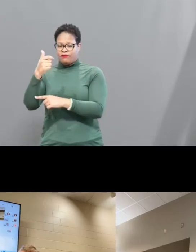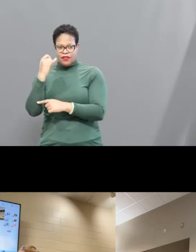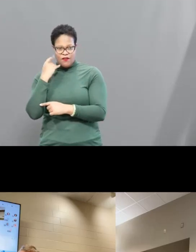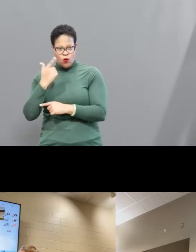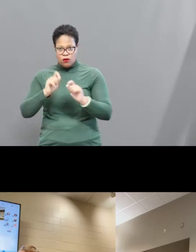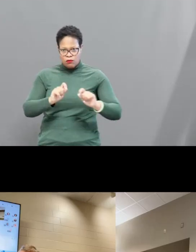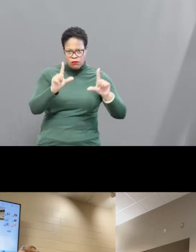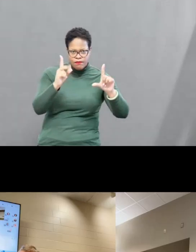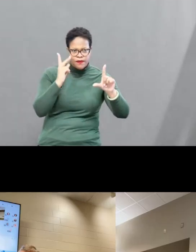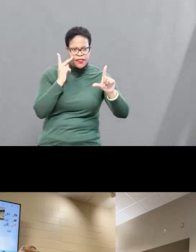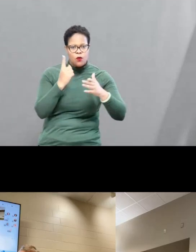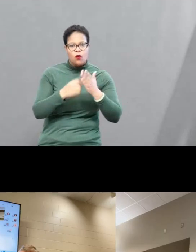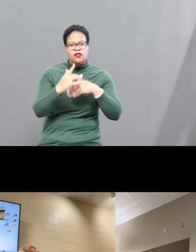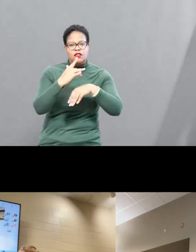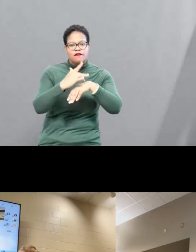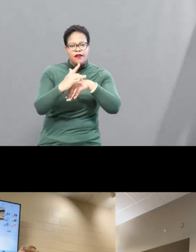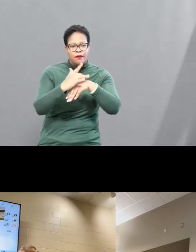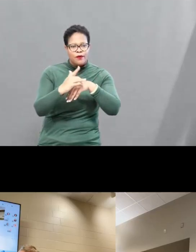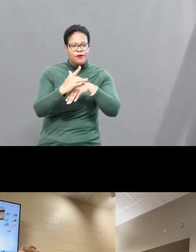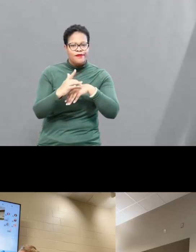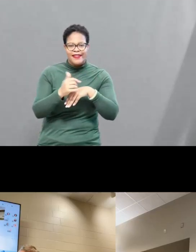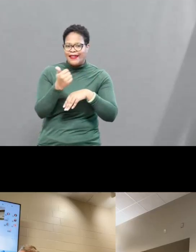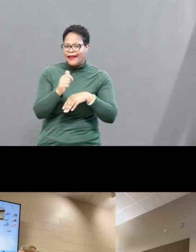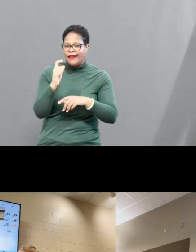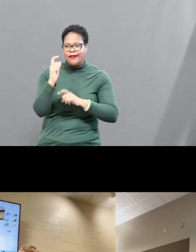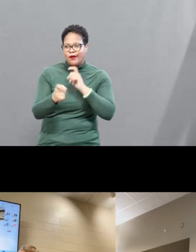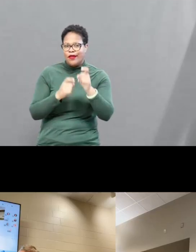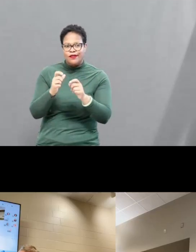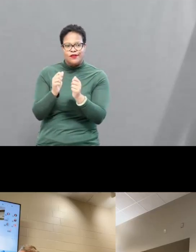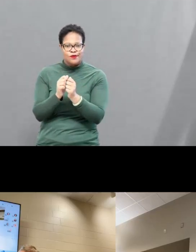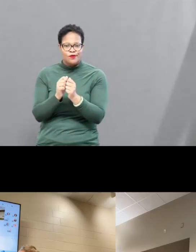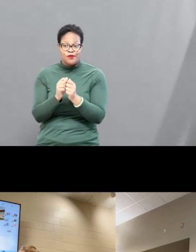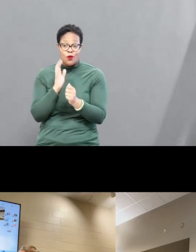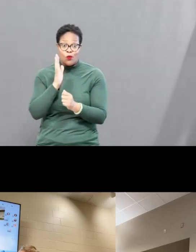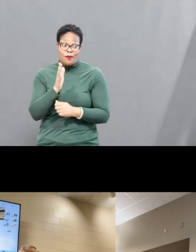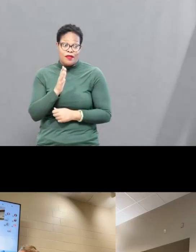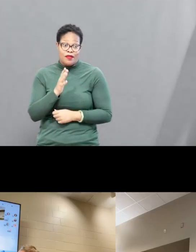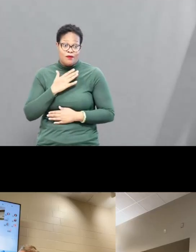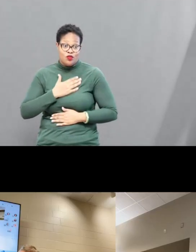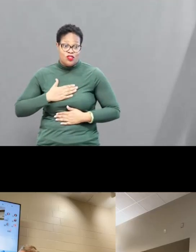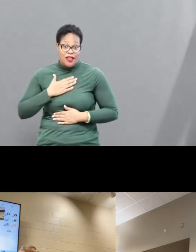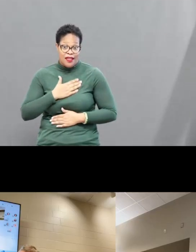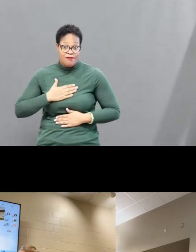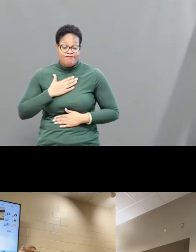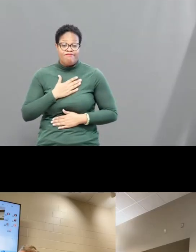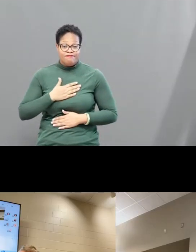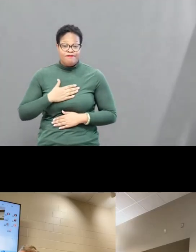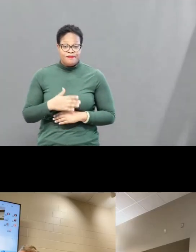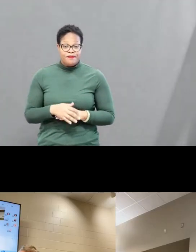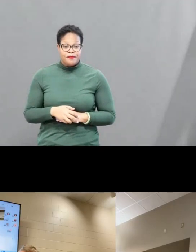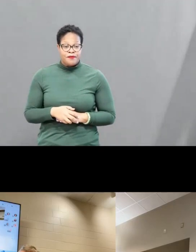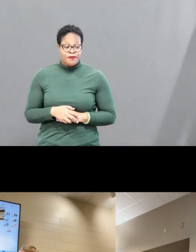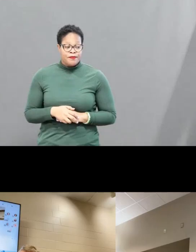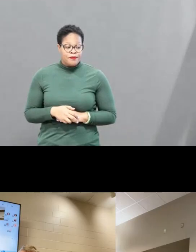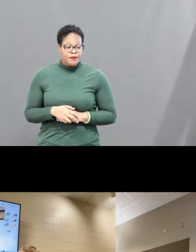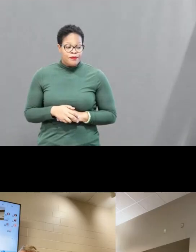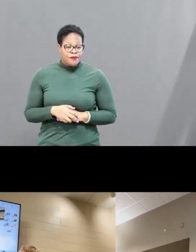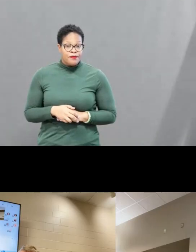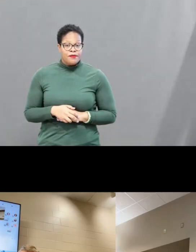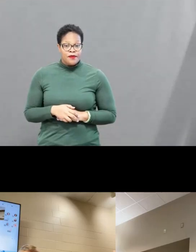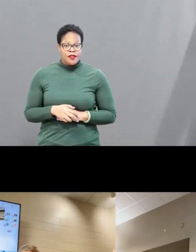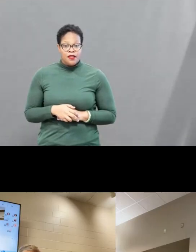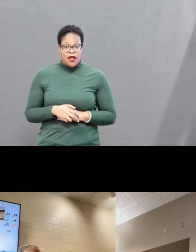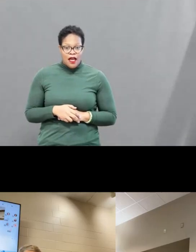want to look at what's available, and any donations would definitely be appreciated so that they can go